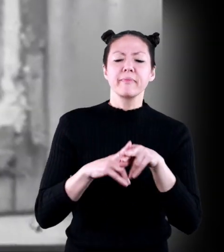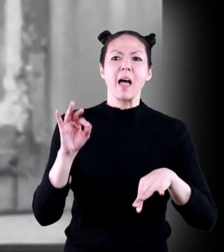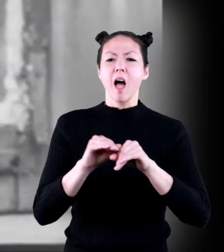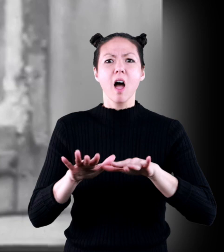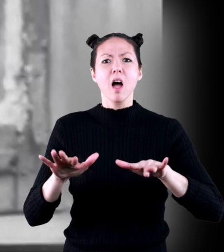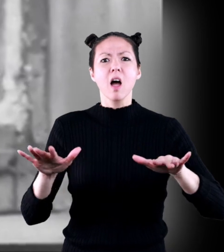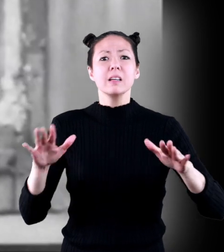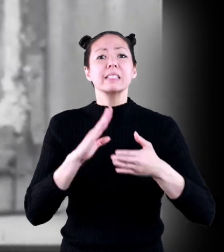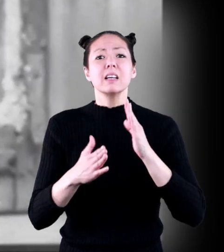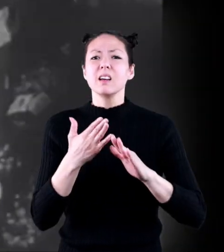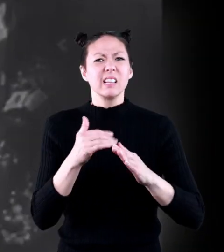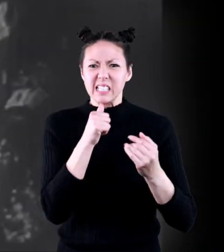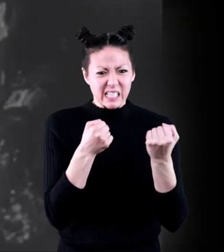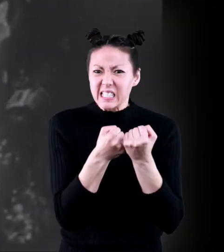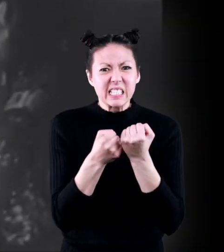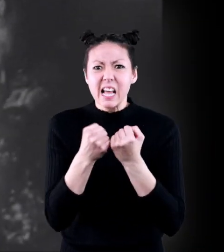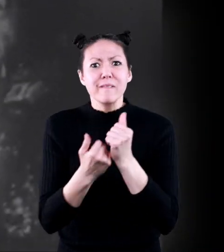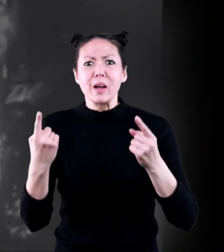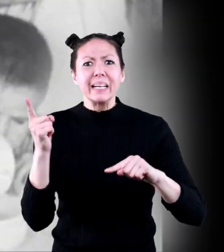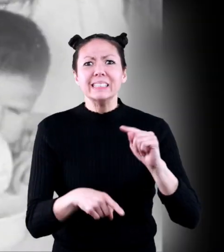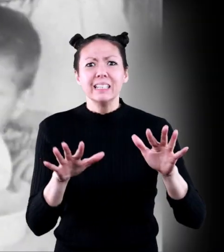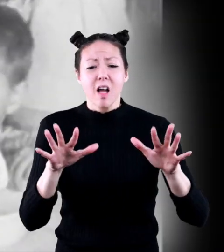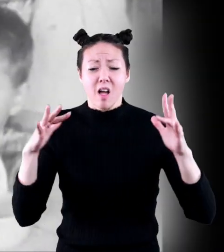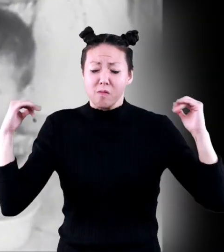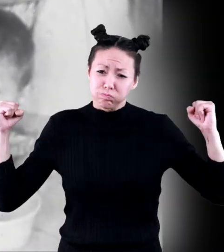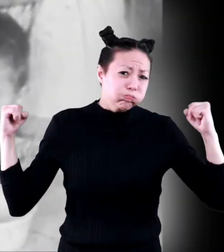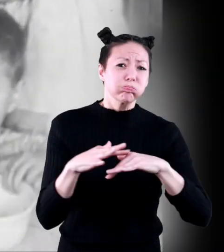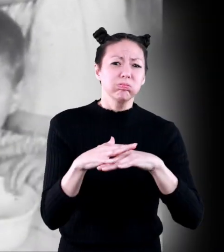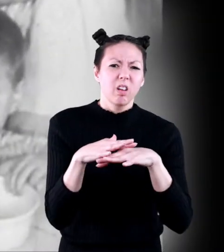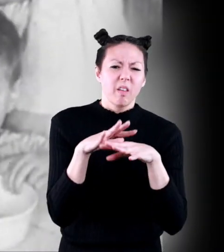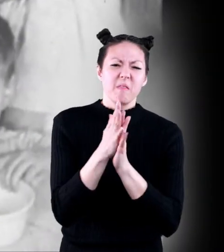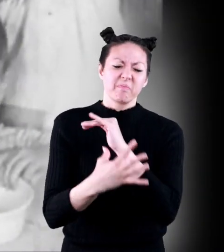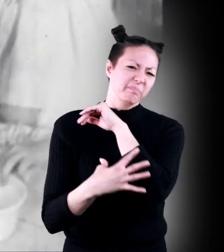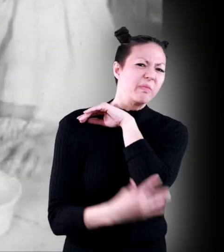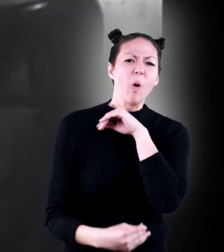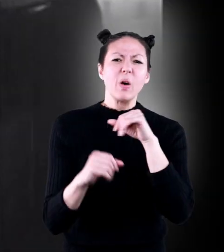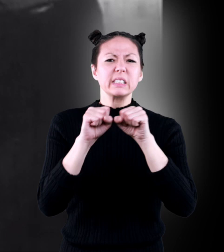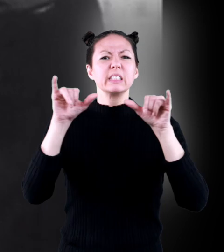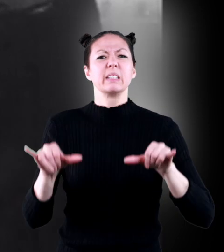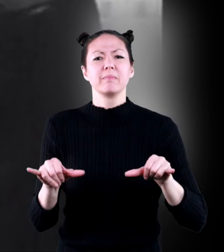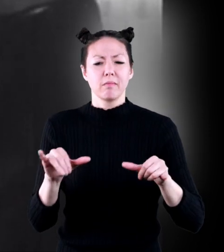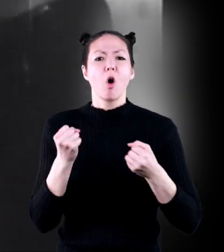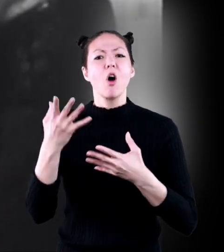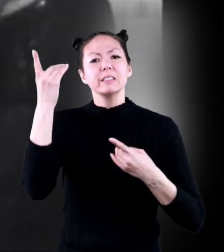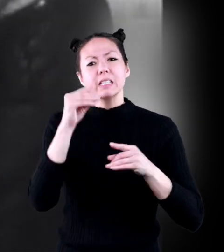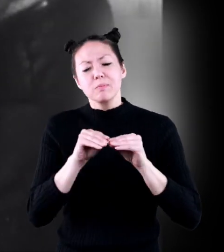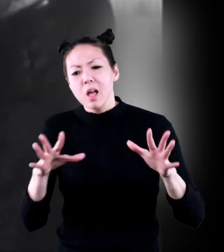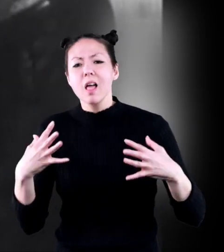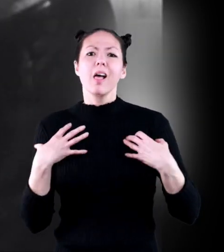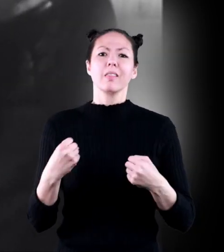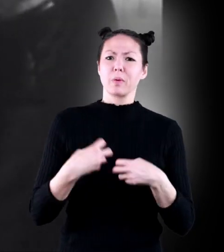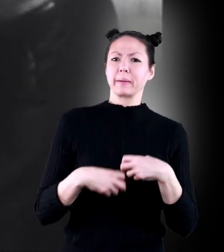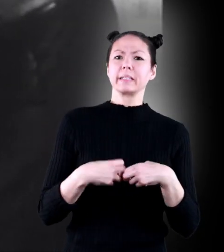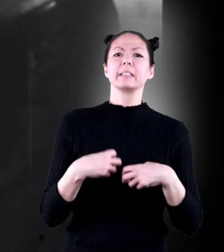cities could not support everyone. The overcrowding led to poor sanitation, causing diseases and other health problems, as well